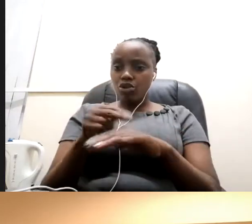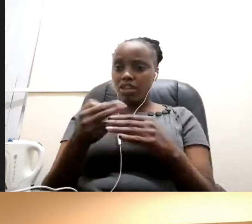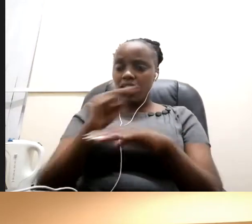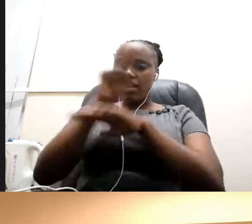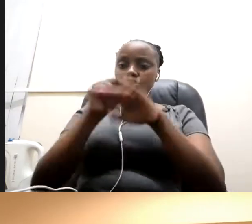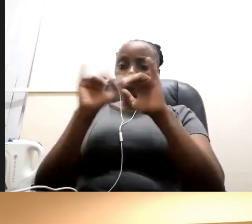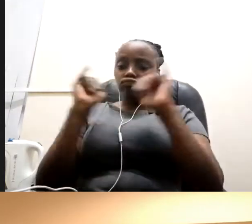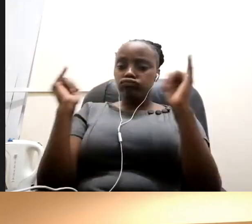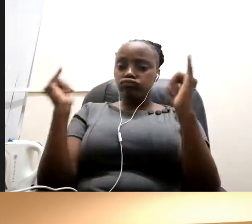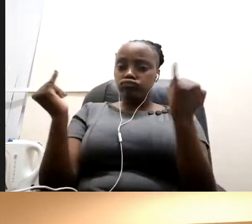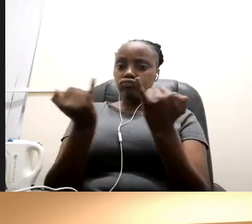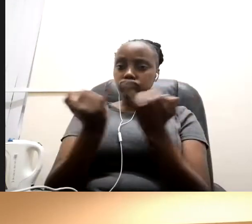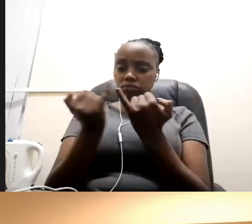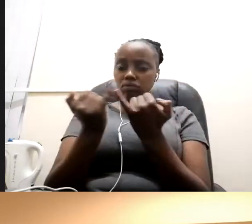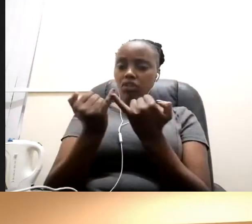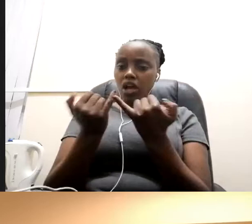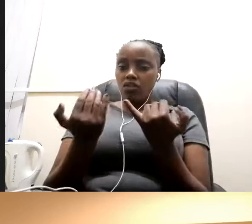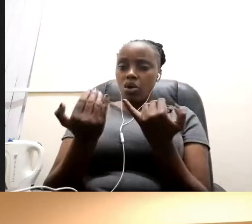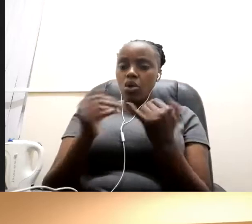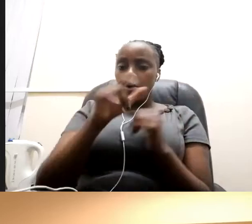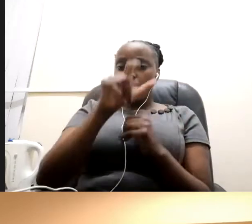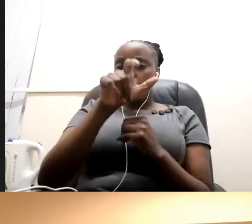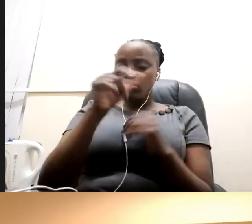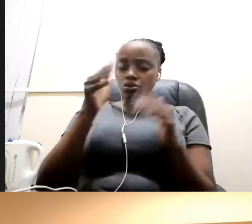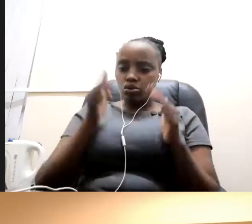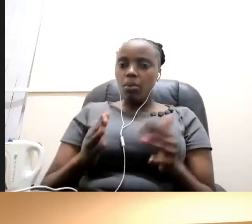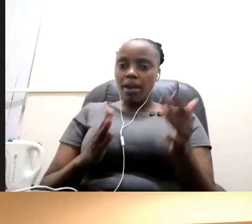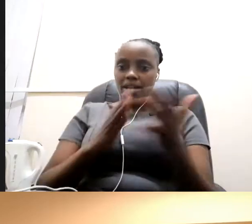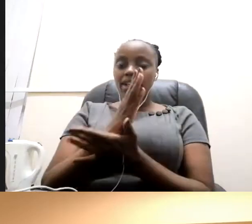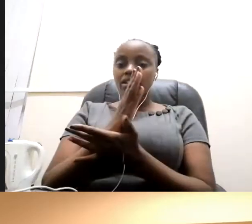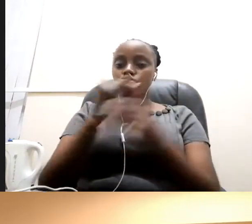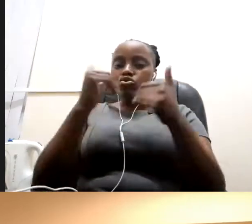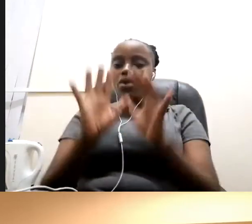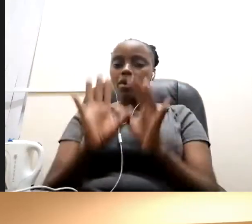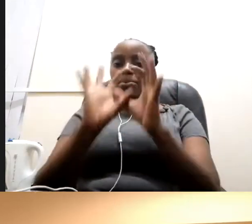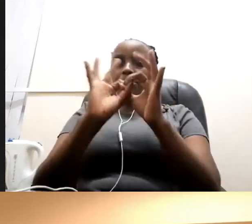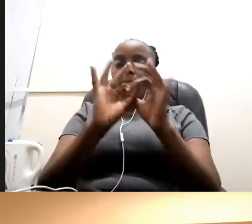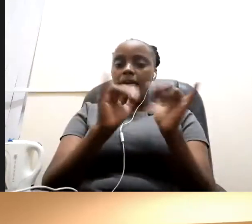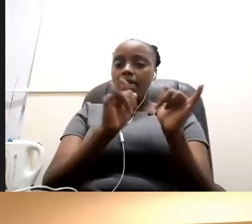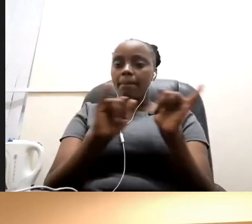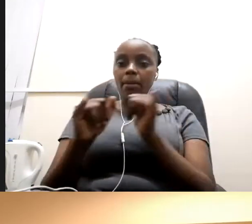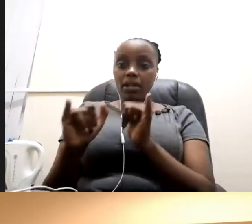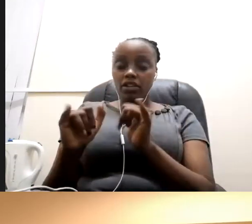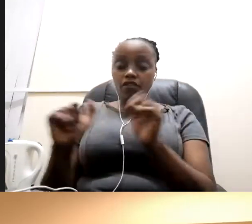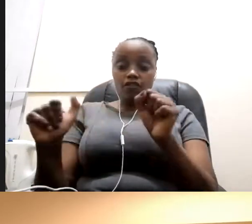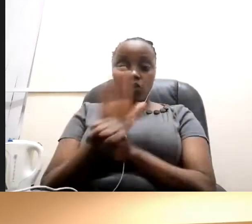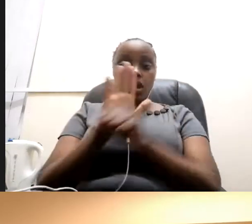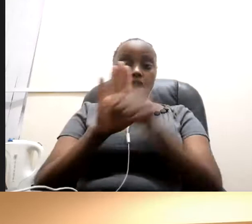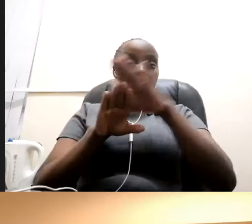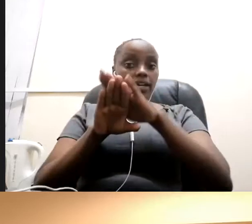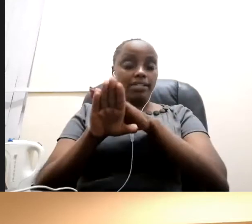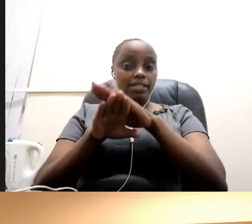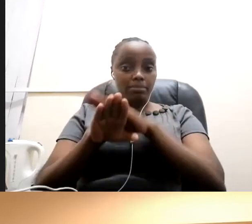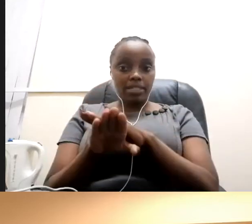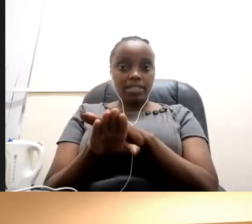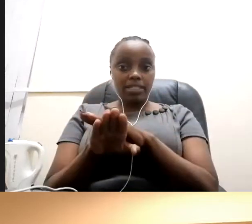rights, and other stakeholders to catalyze the implementation of full accessibility